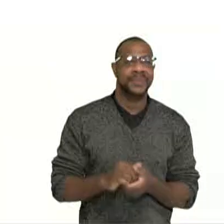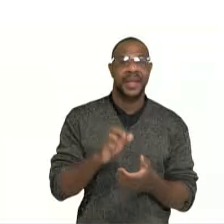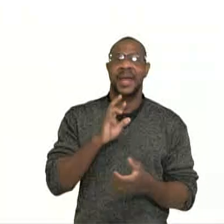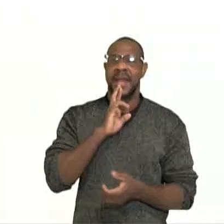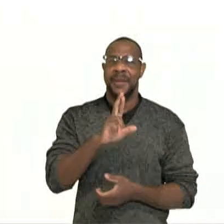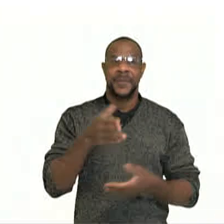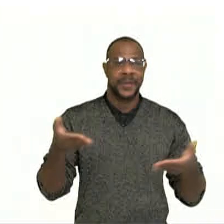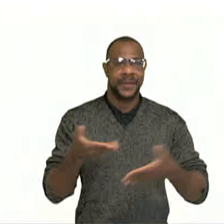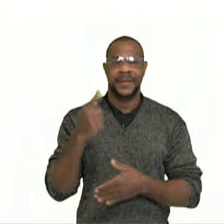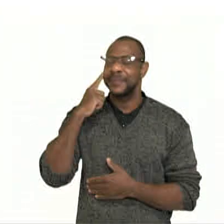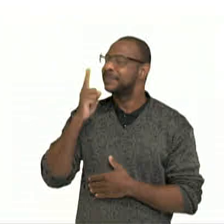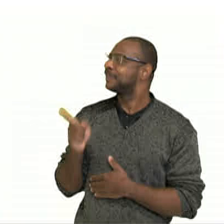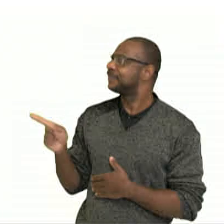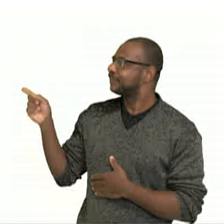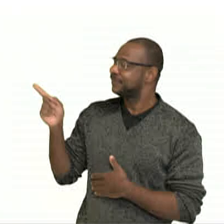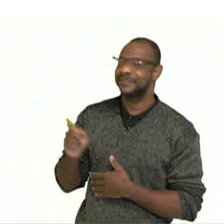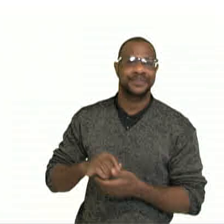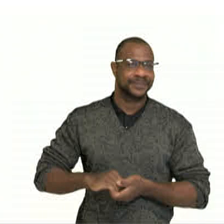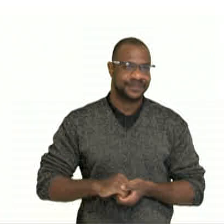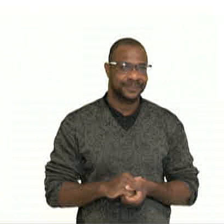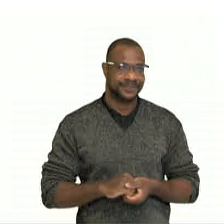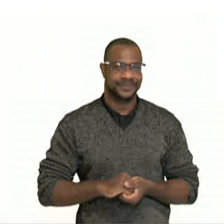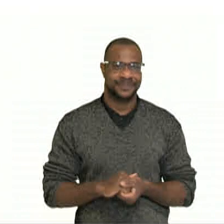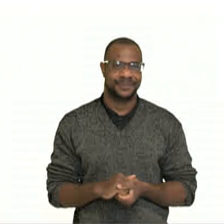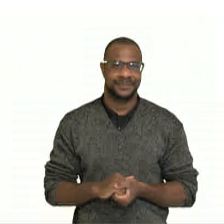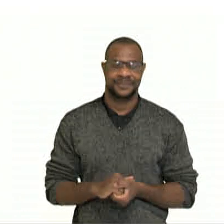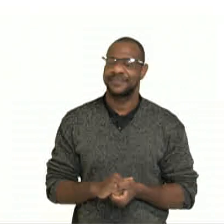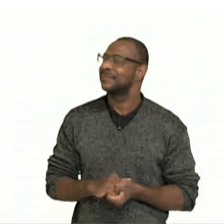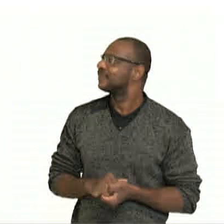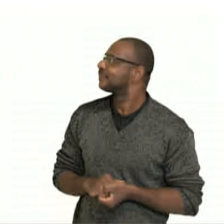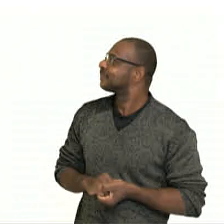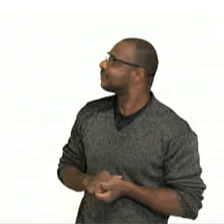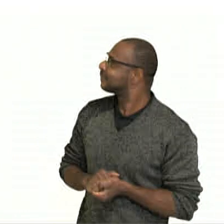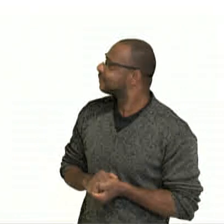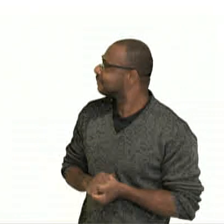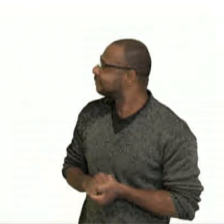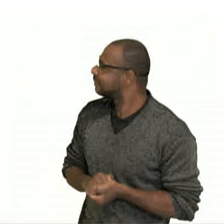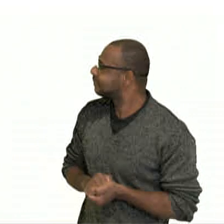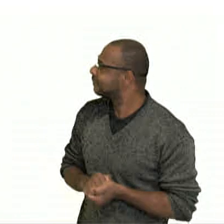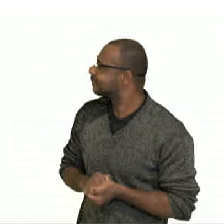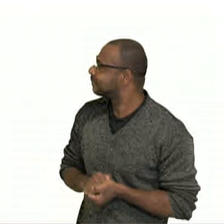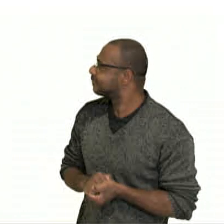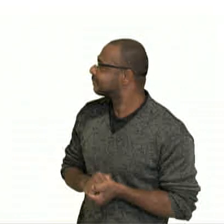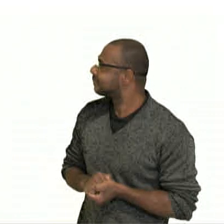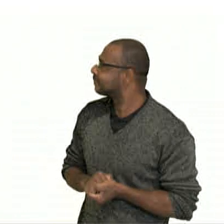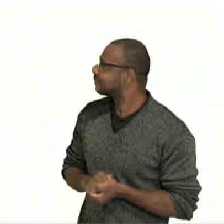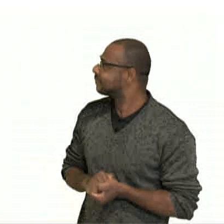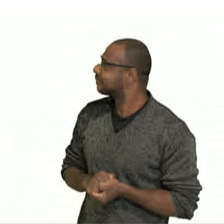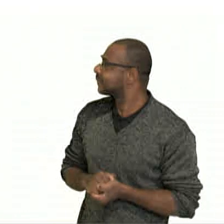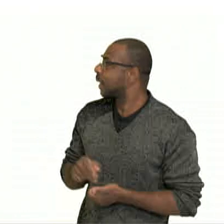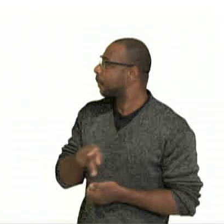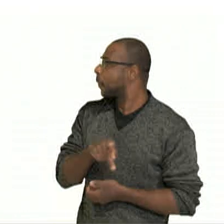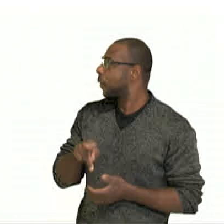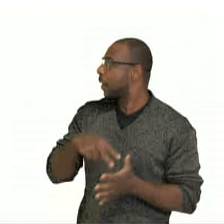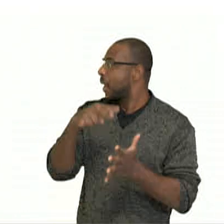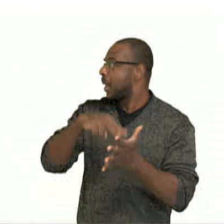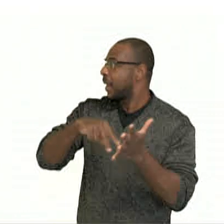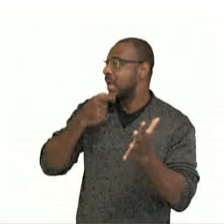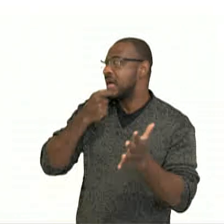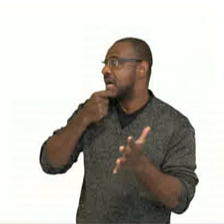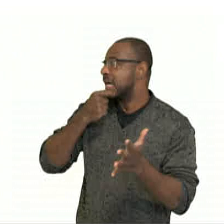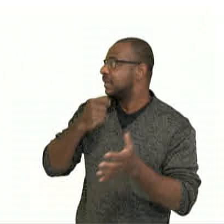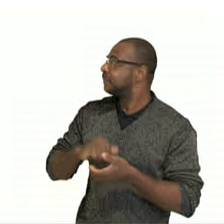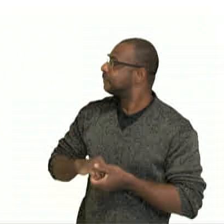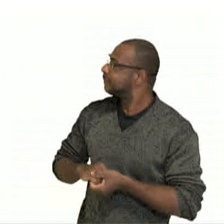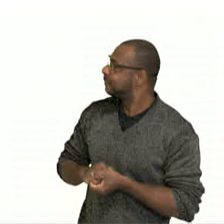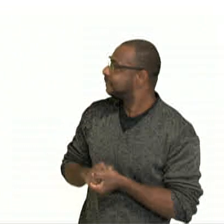happy. All their friends are going to go to the wedding. Her dress is going to be white. His suit is going to be